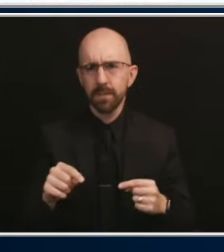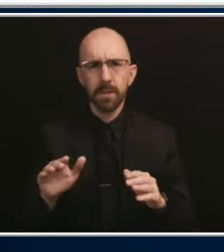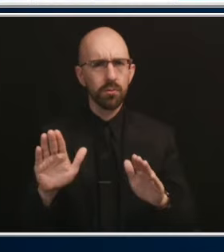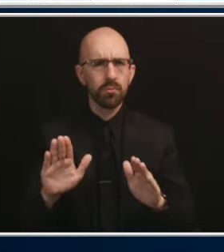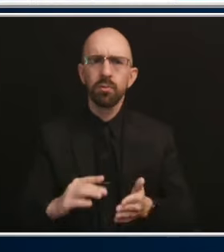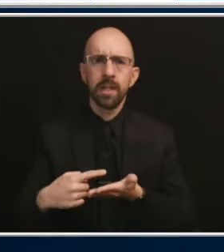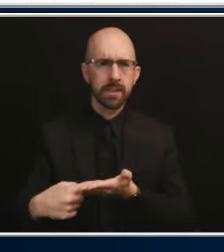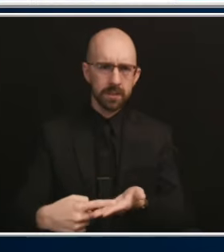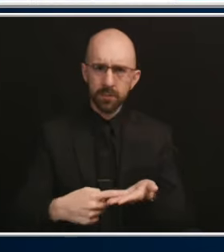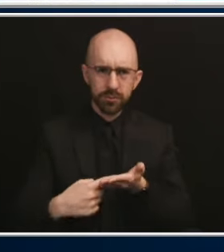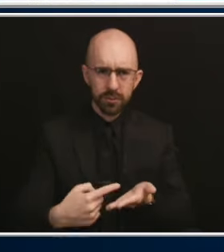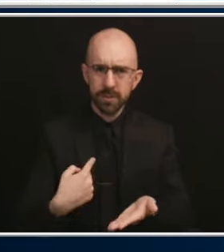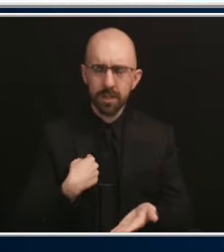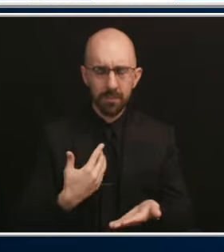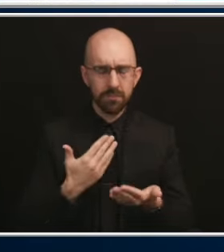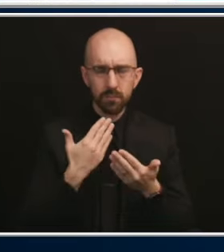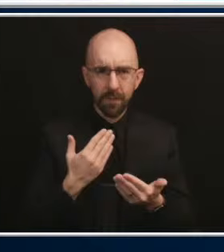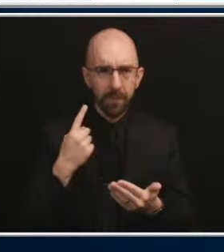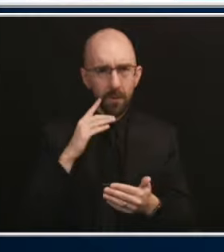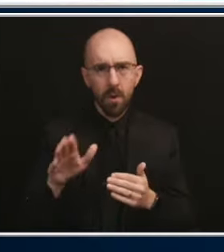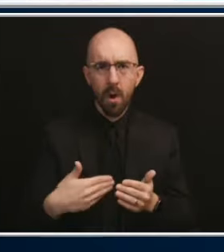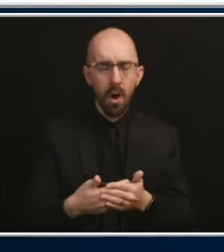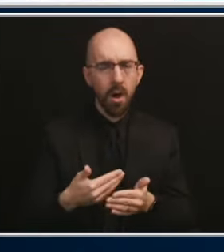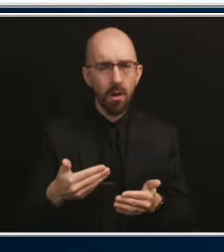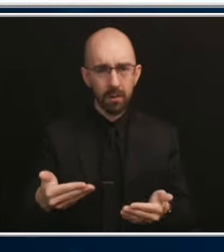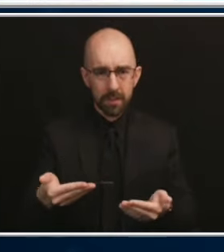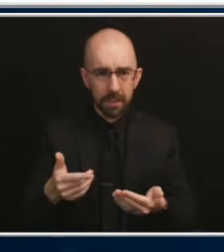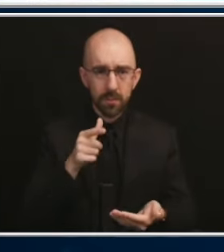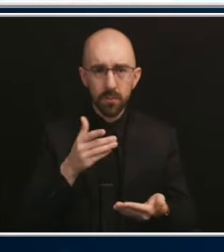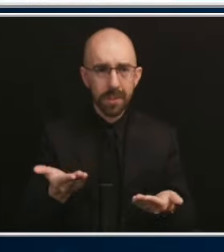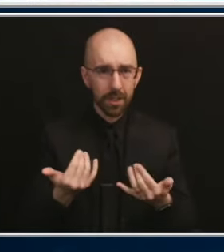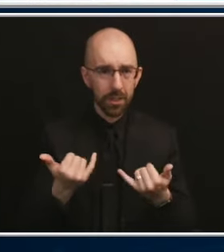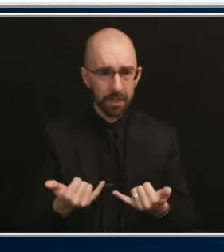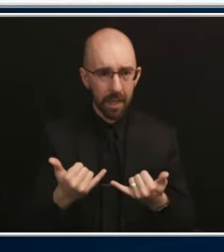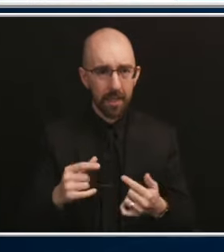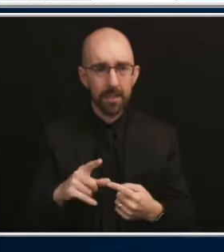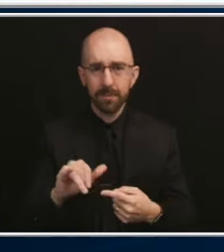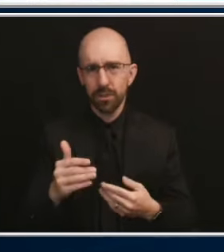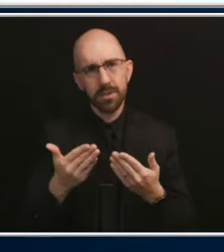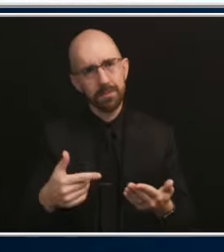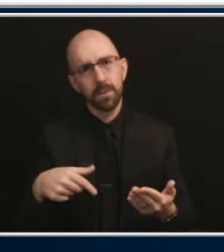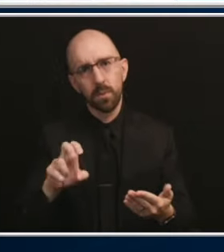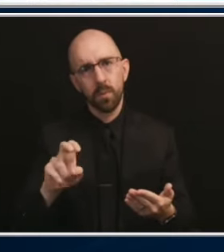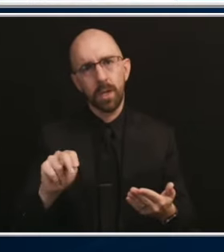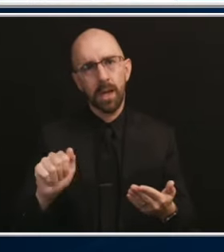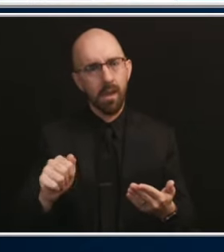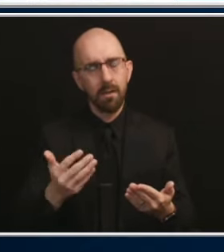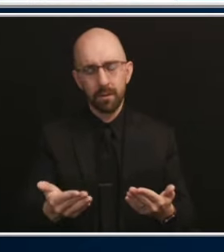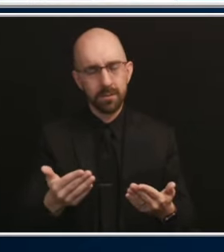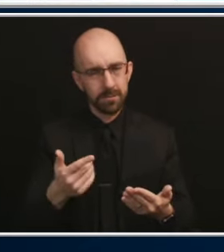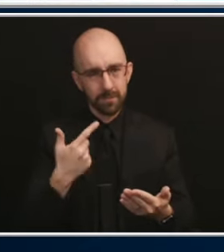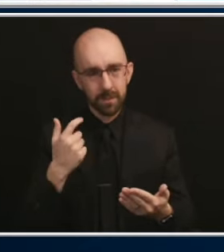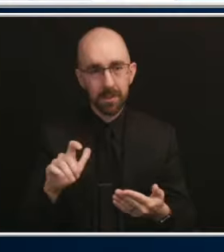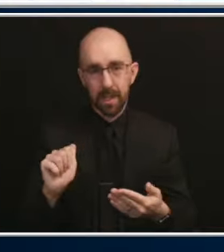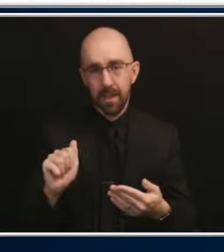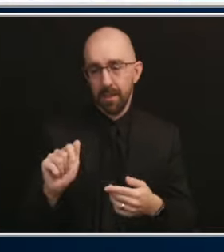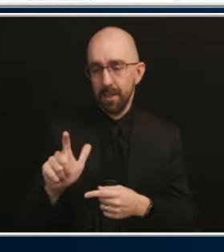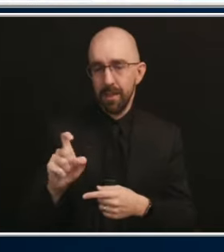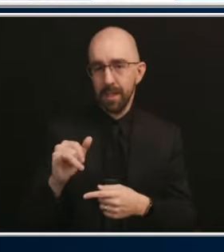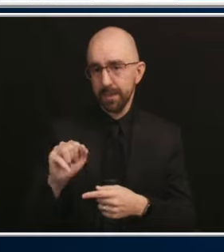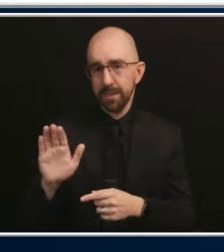and I am grateful to all of our guests who are here today, especially you, because to Alexis's point, it